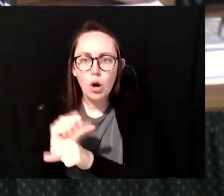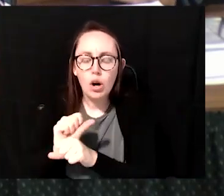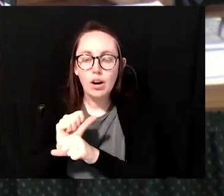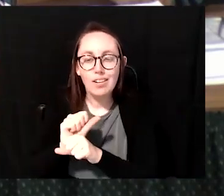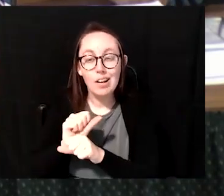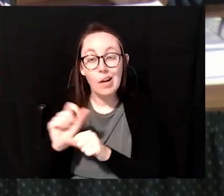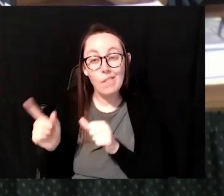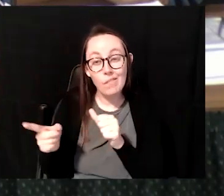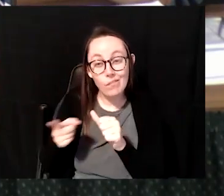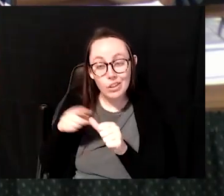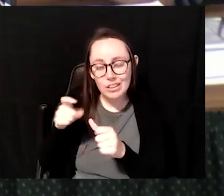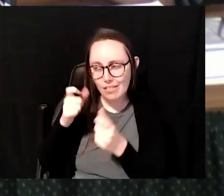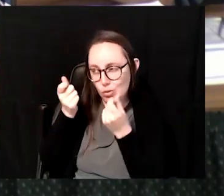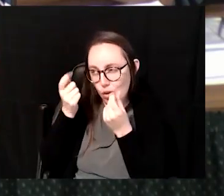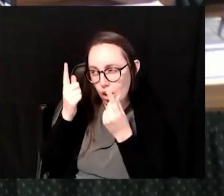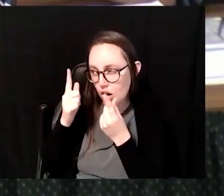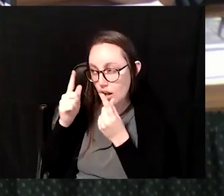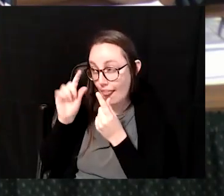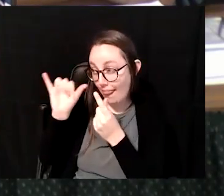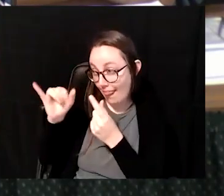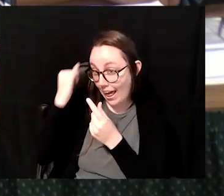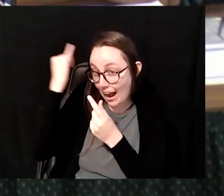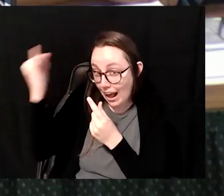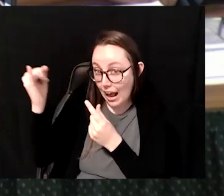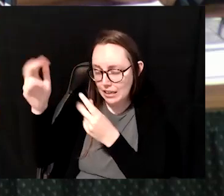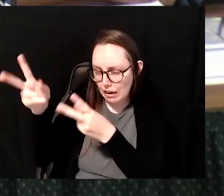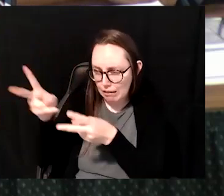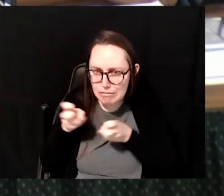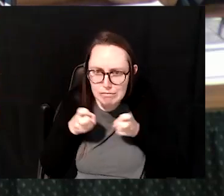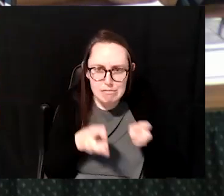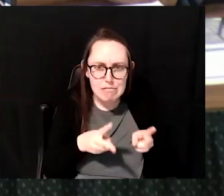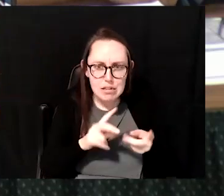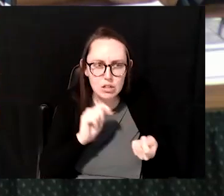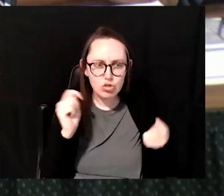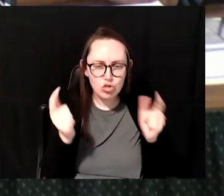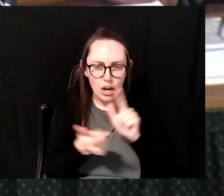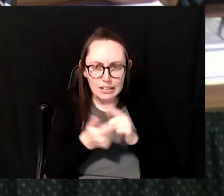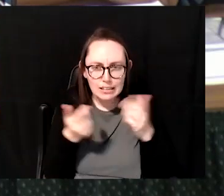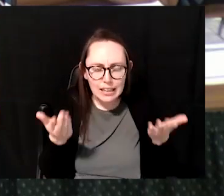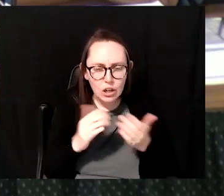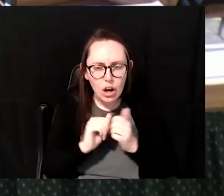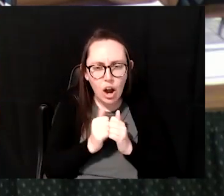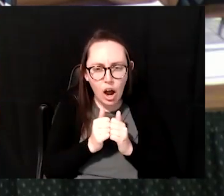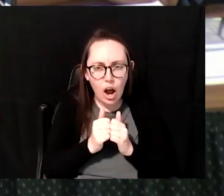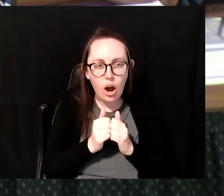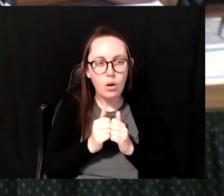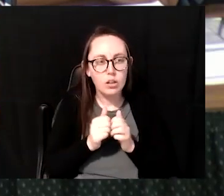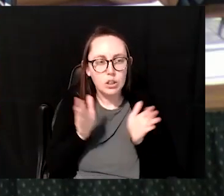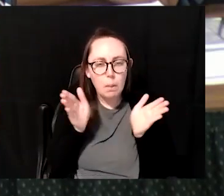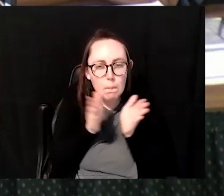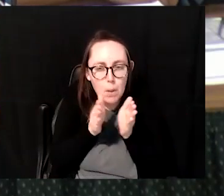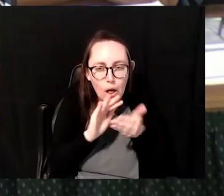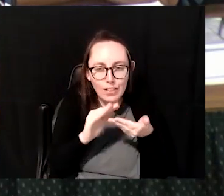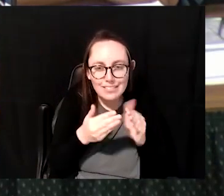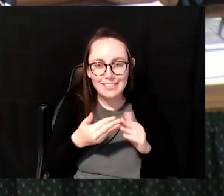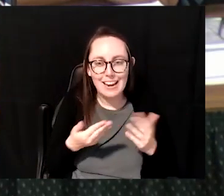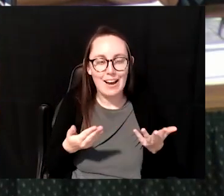how we would translate that into a tiny Town not a city we're not Boulder